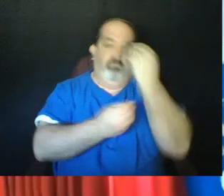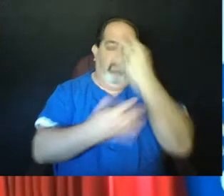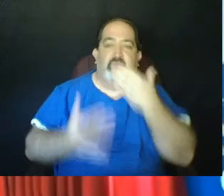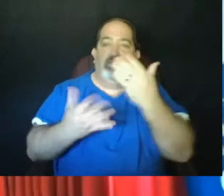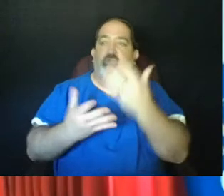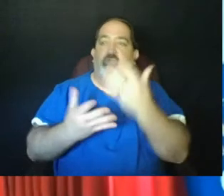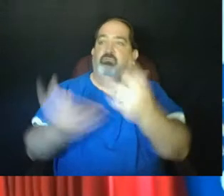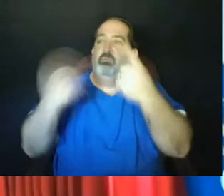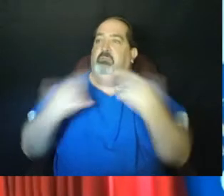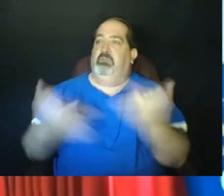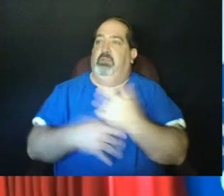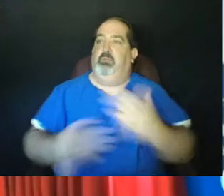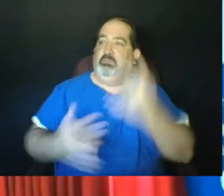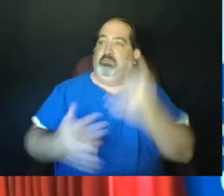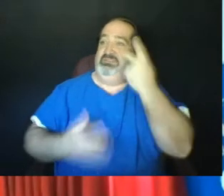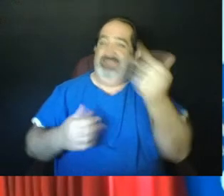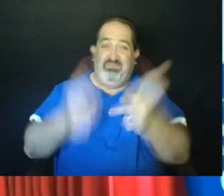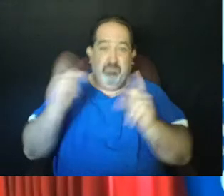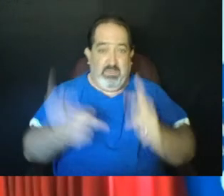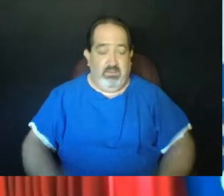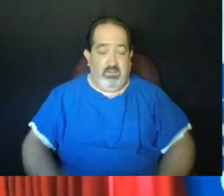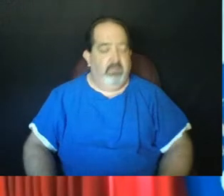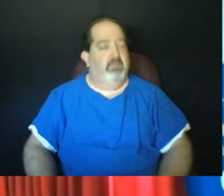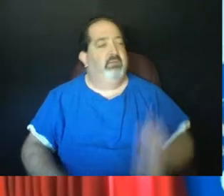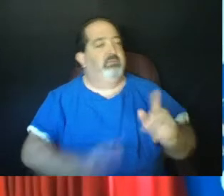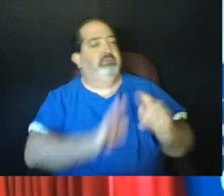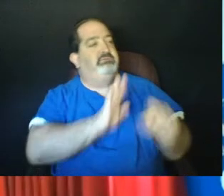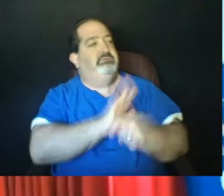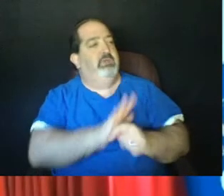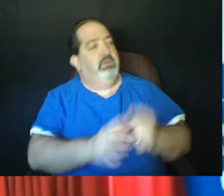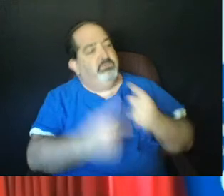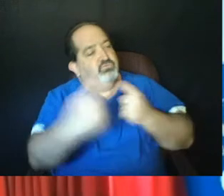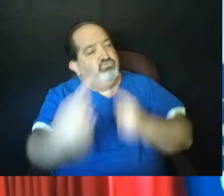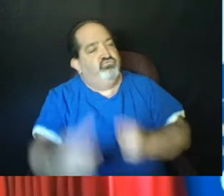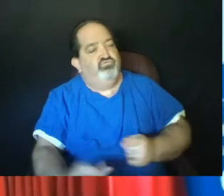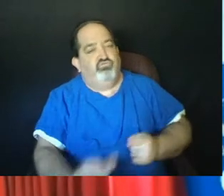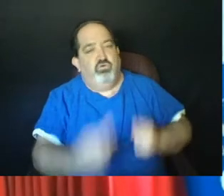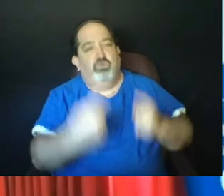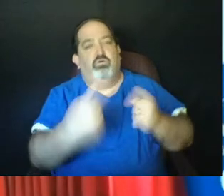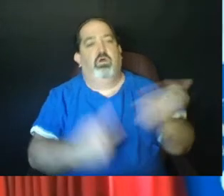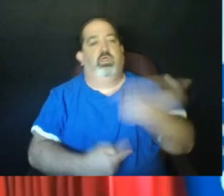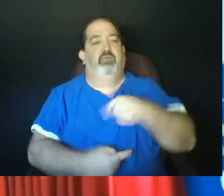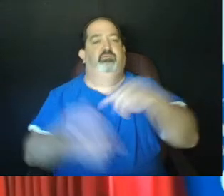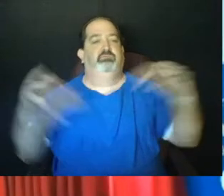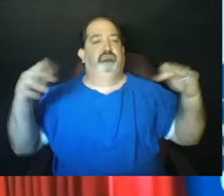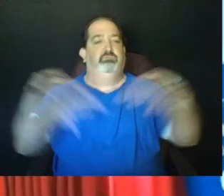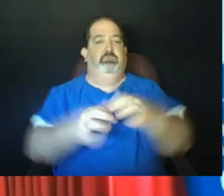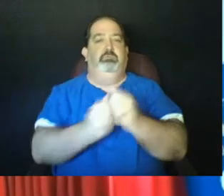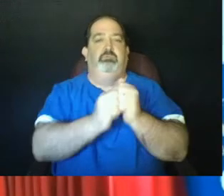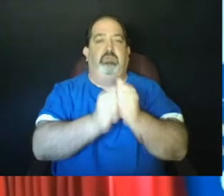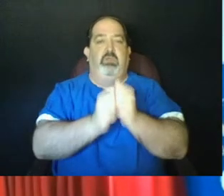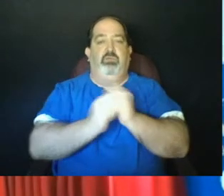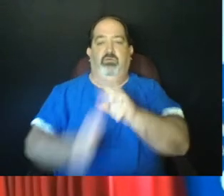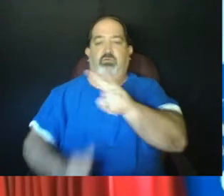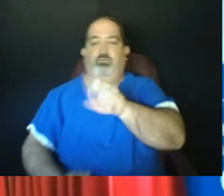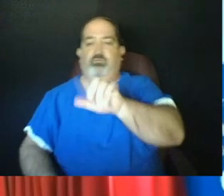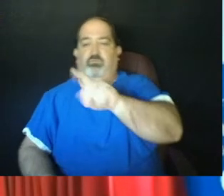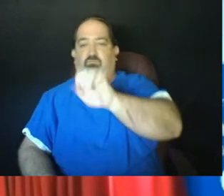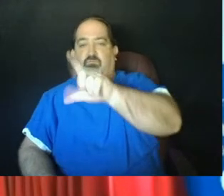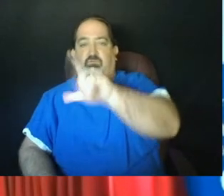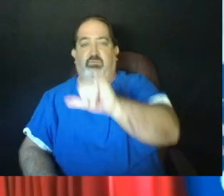have everyone. In these times of struggle, as we all come together, be it virtually